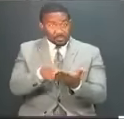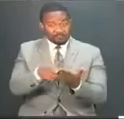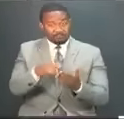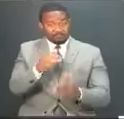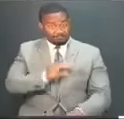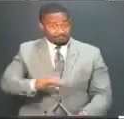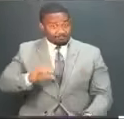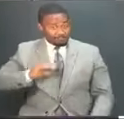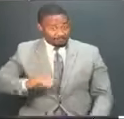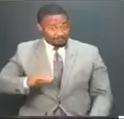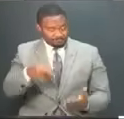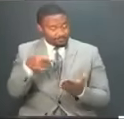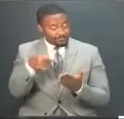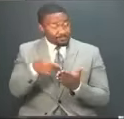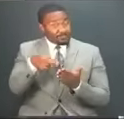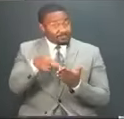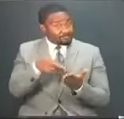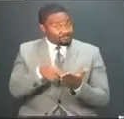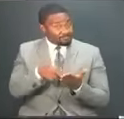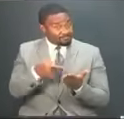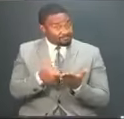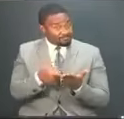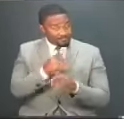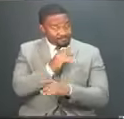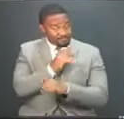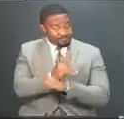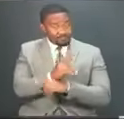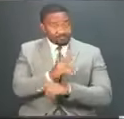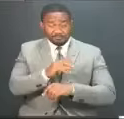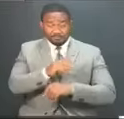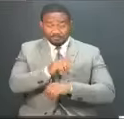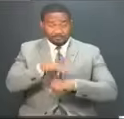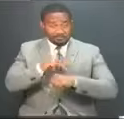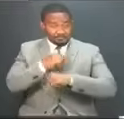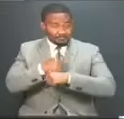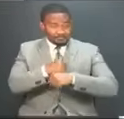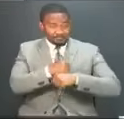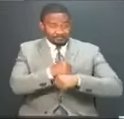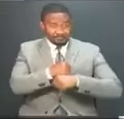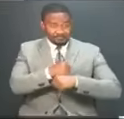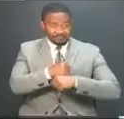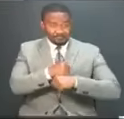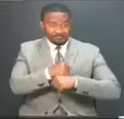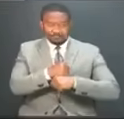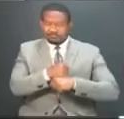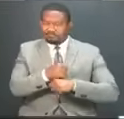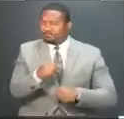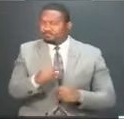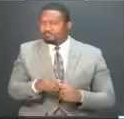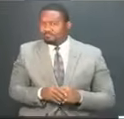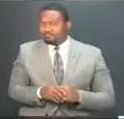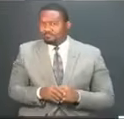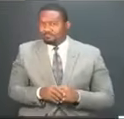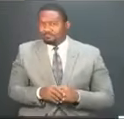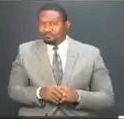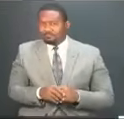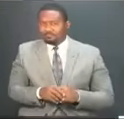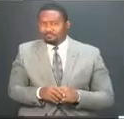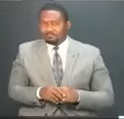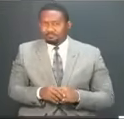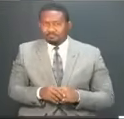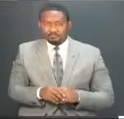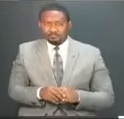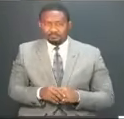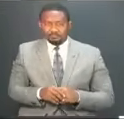Speaker, the report of the Committee on Defense and Interior on the 2026 annual estimate of the Ministry